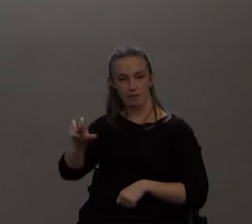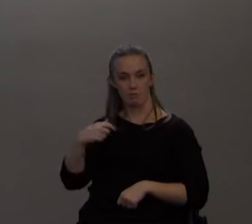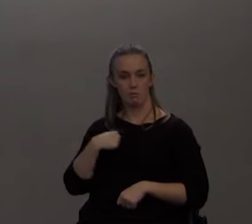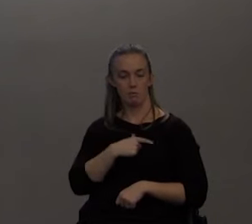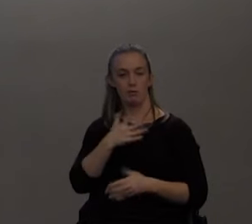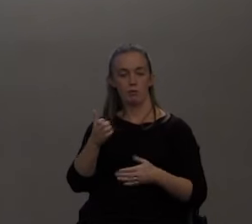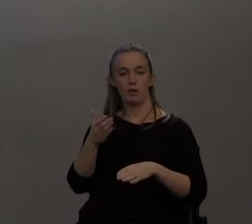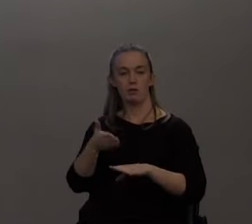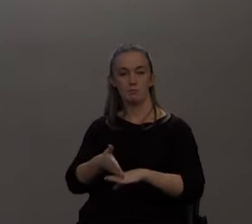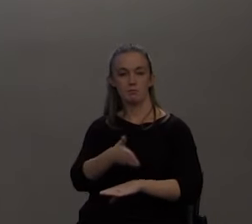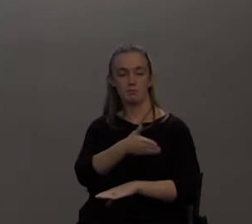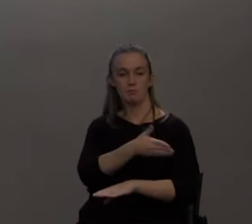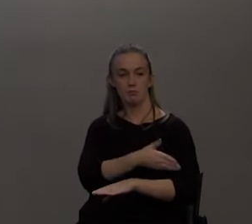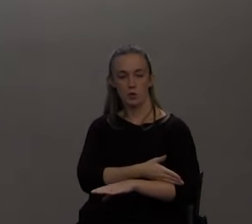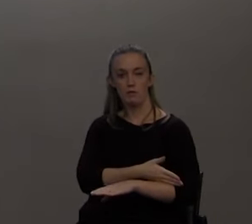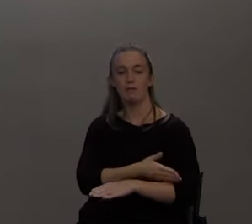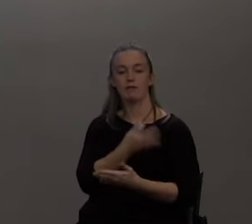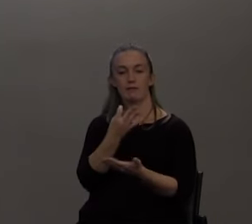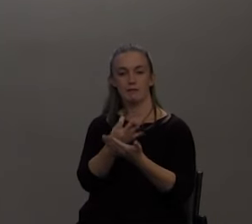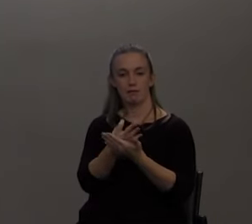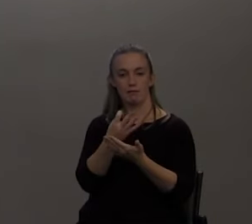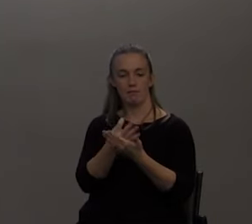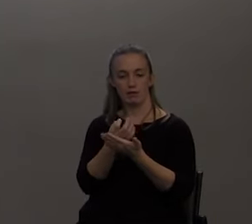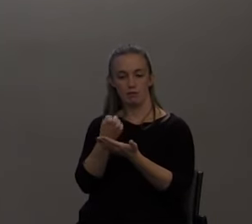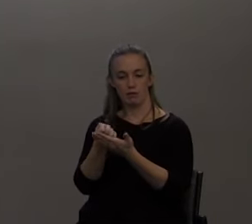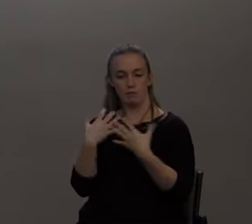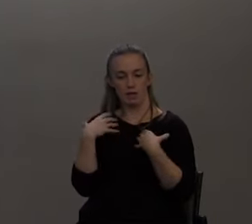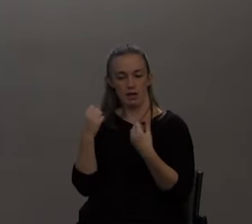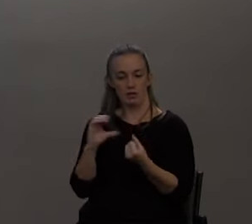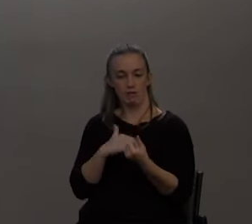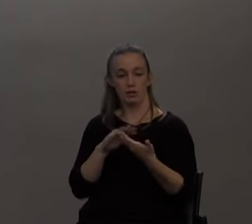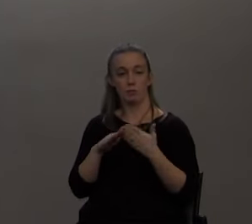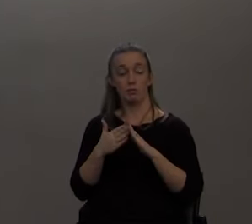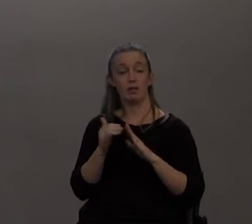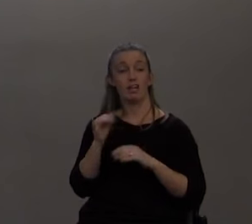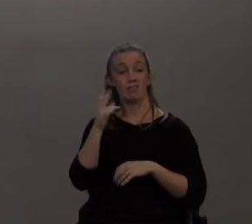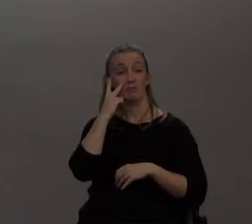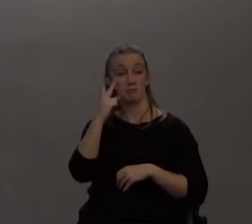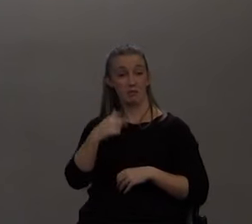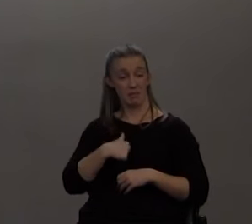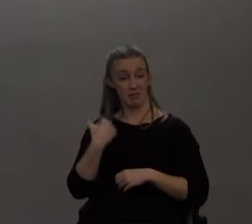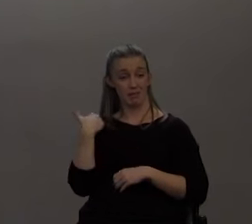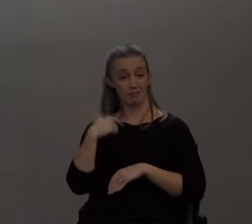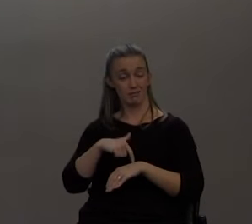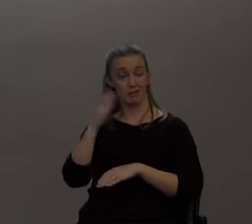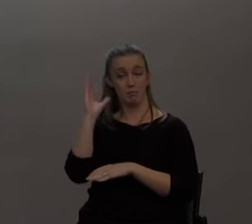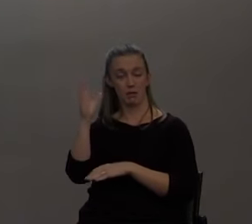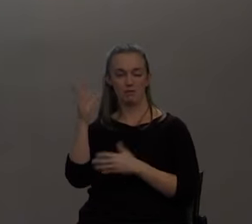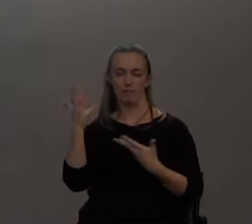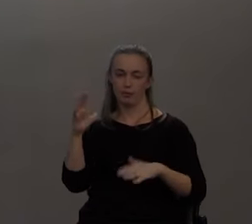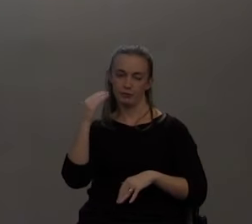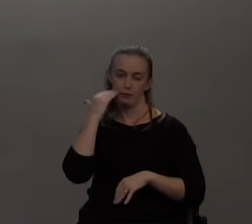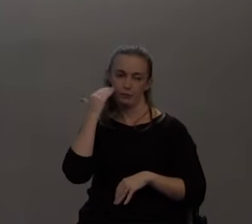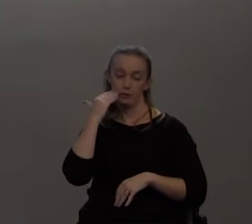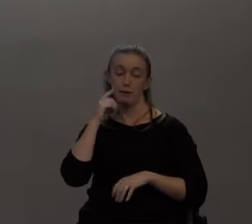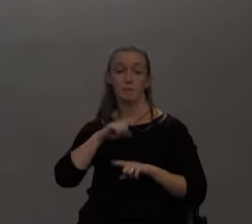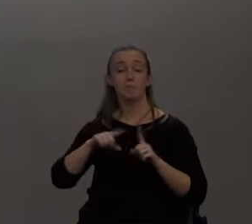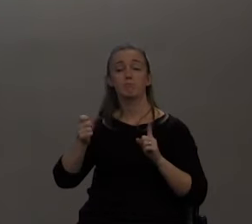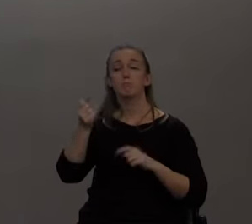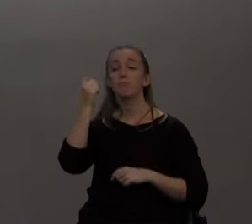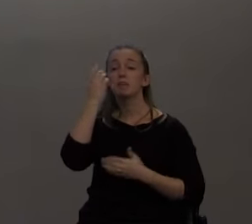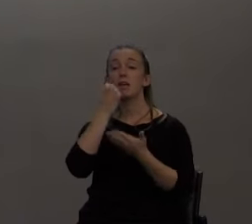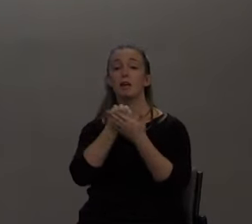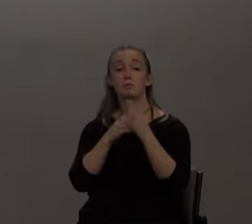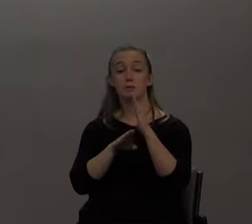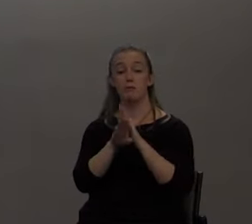of our community. And the reason why I put this up here, and if you caught my last show, you saw this already, is the fact that economic development